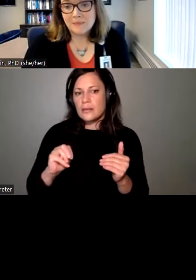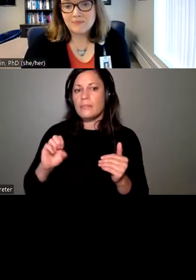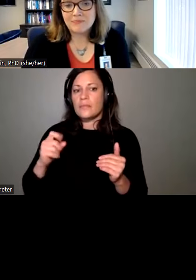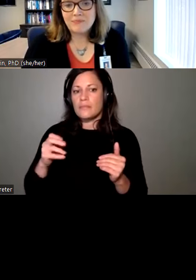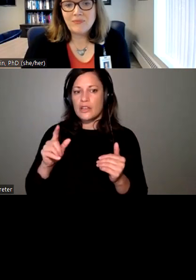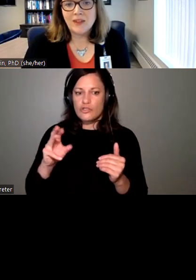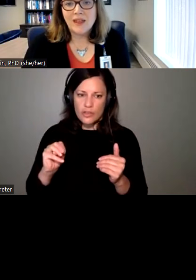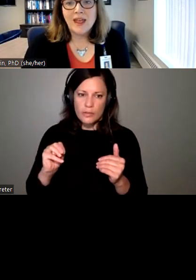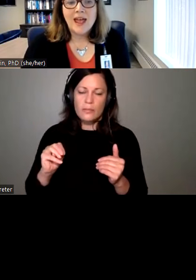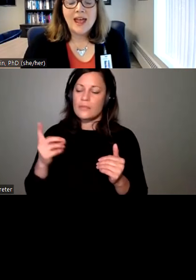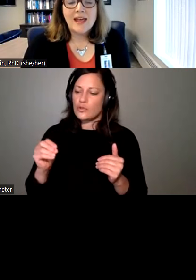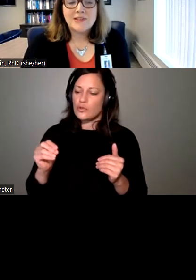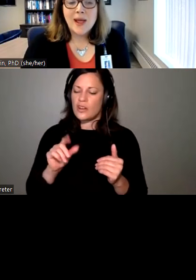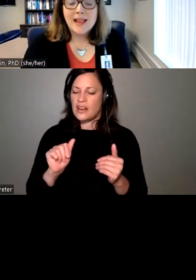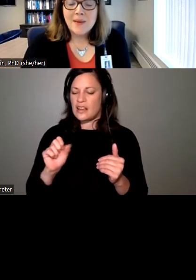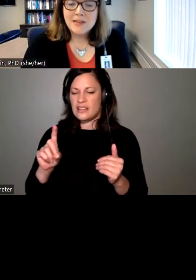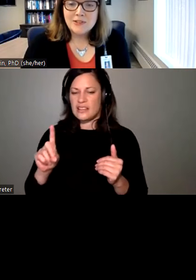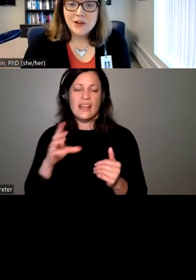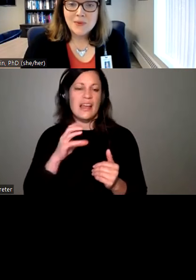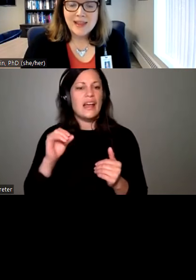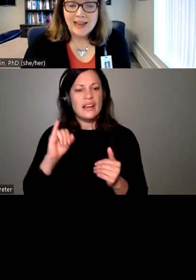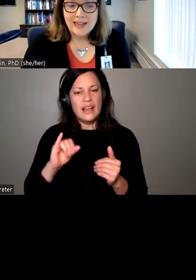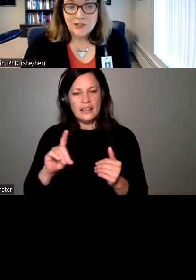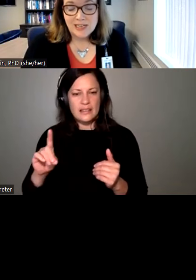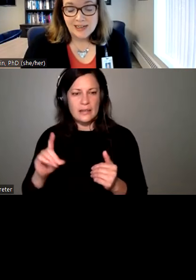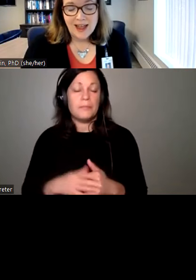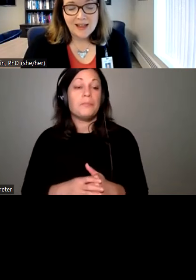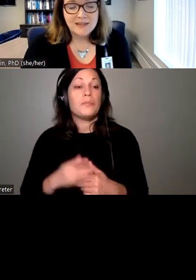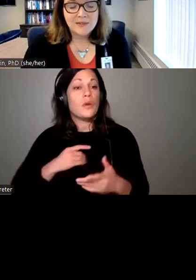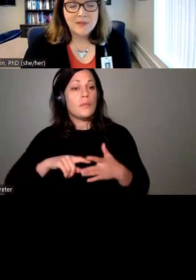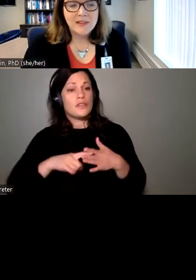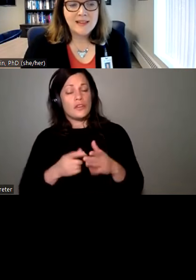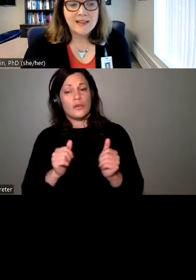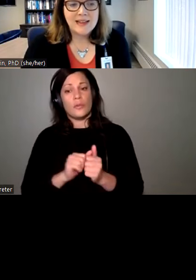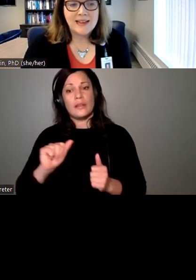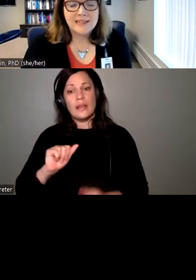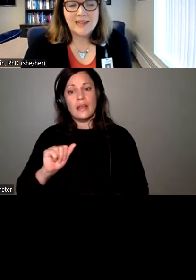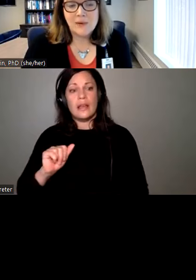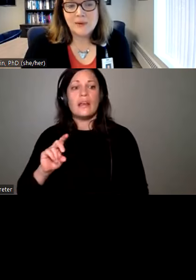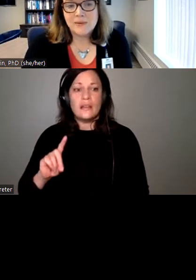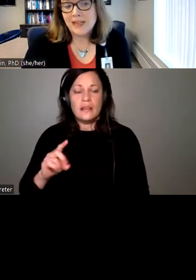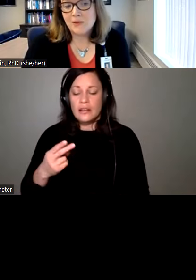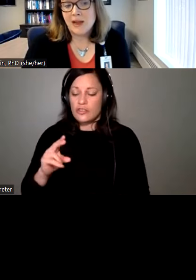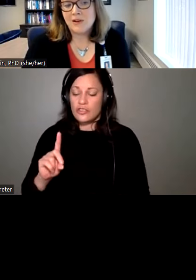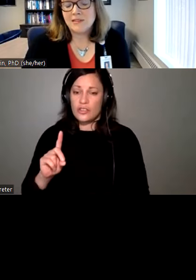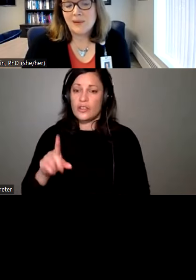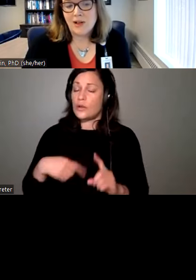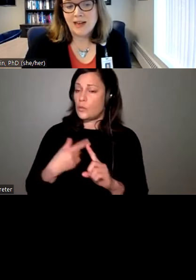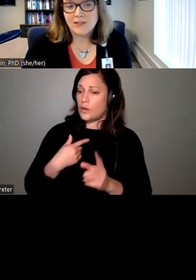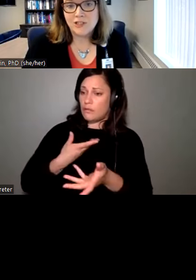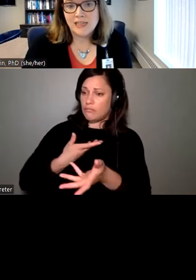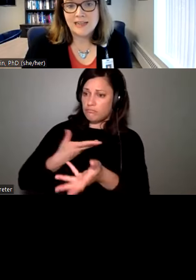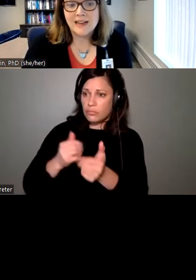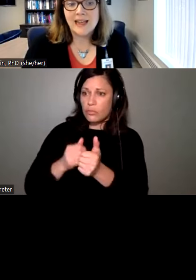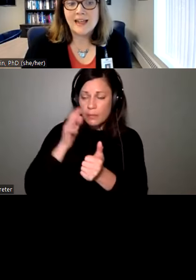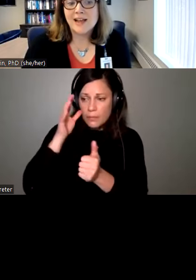disability. So I'm going to start with ADHD. And the thing that I like to say when I'm speaking with parents about